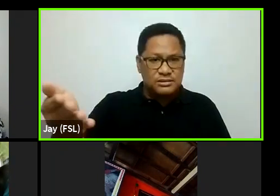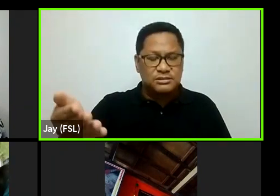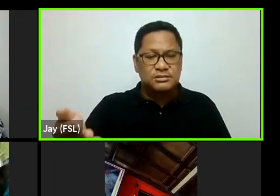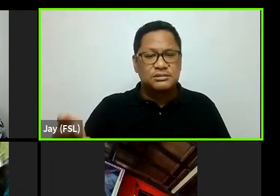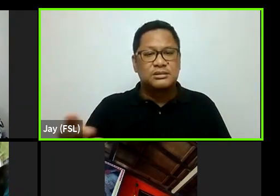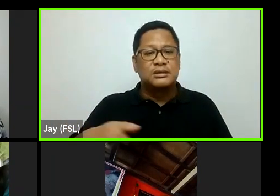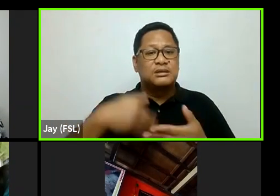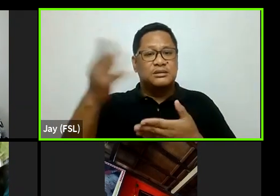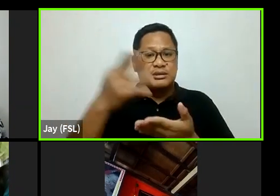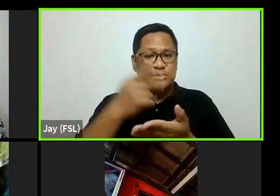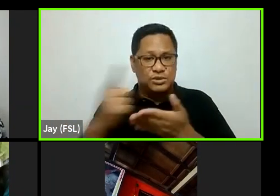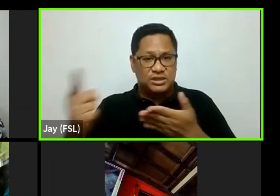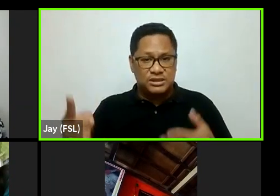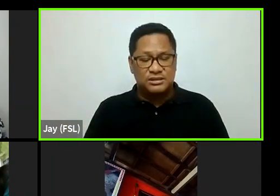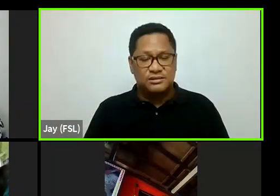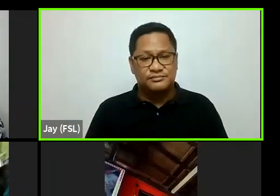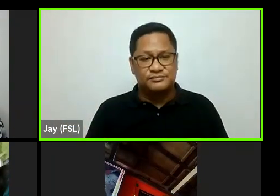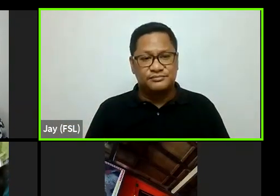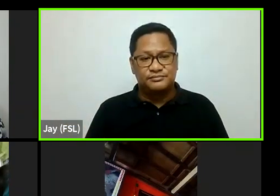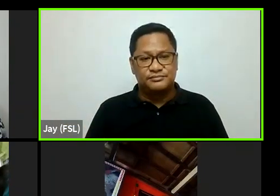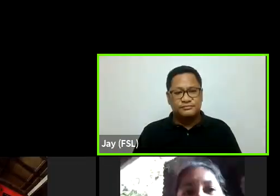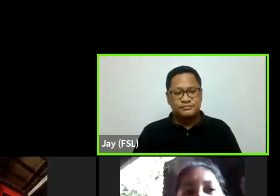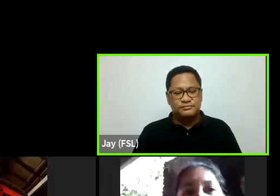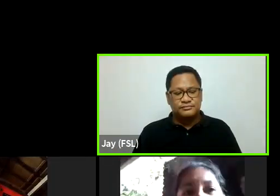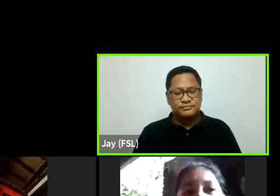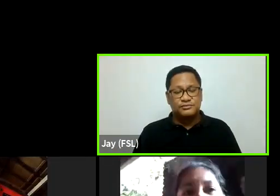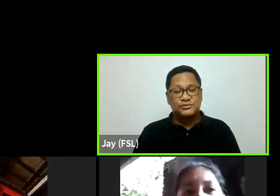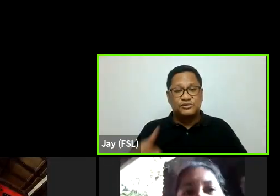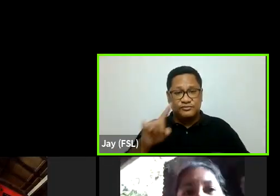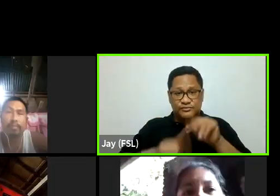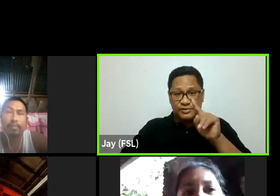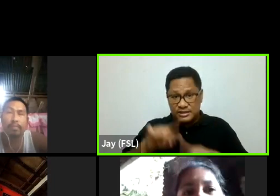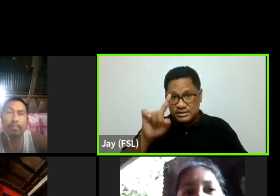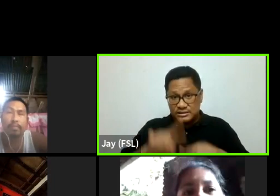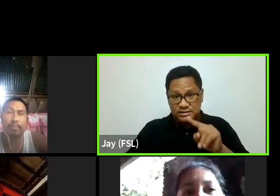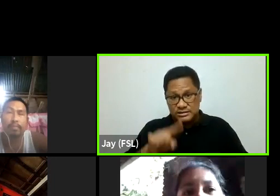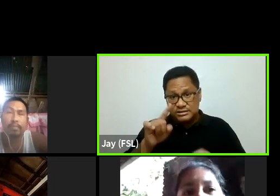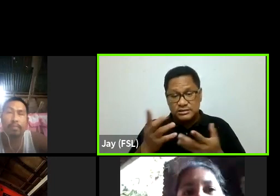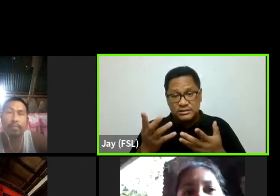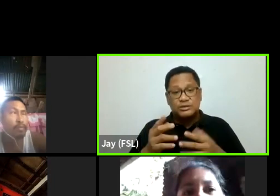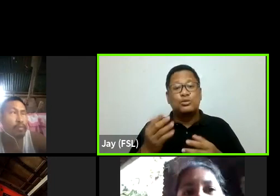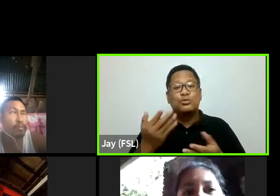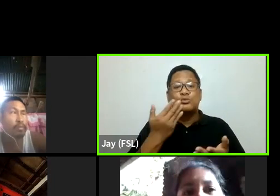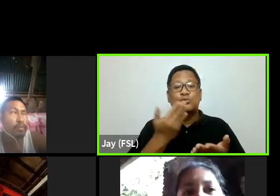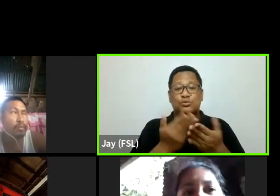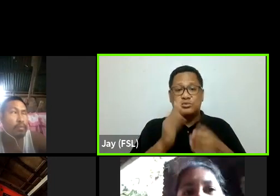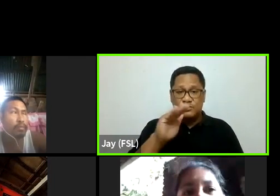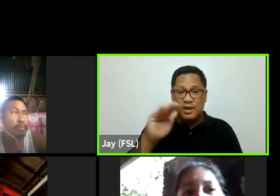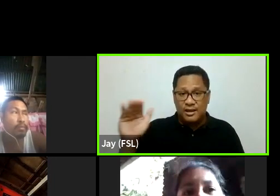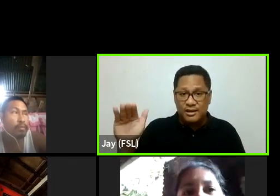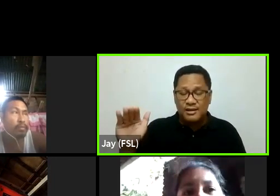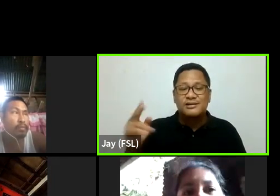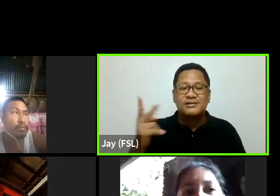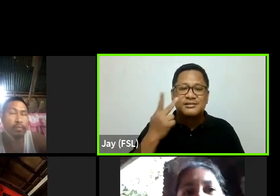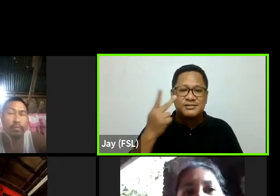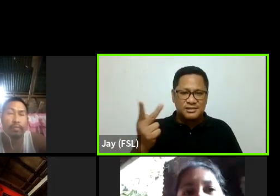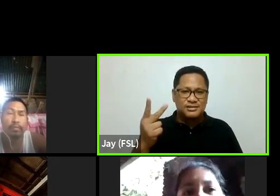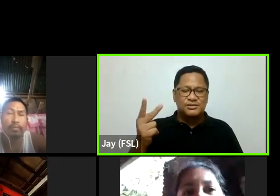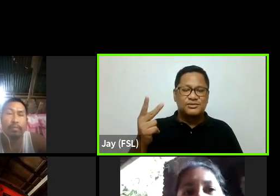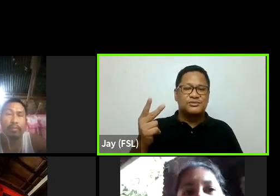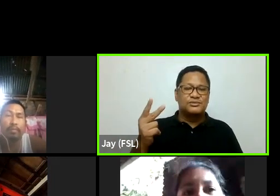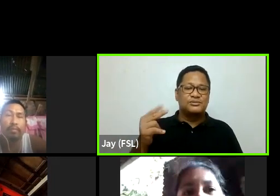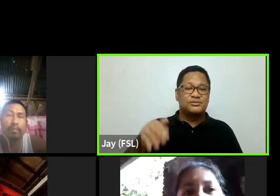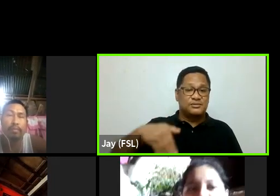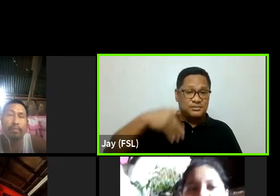next week. Okay. So friends, goodbye for now. See you. Okay, see you